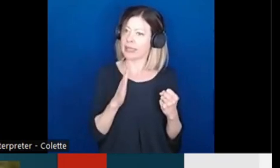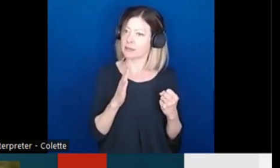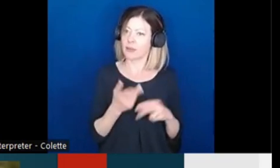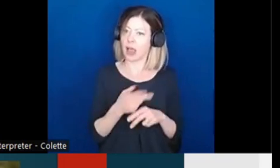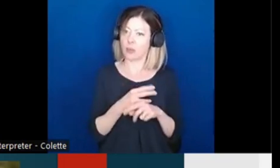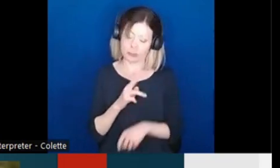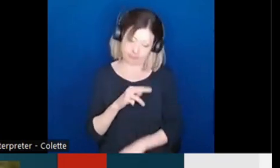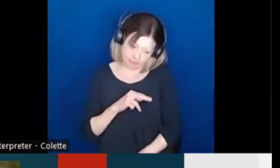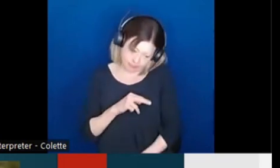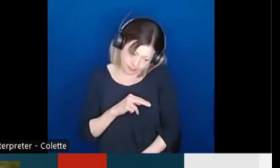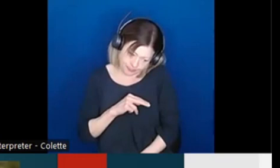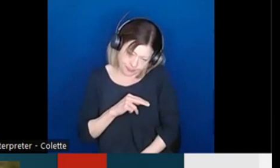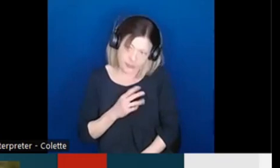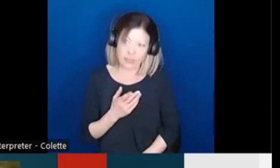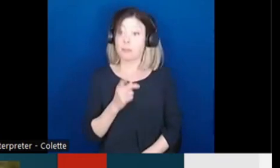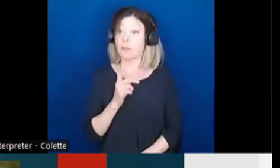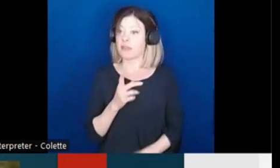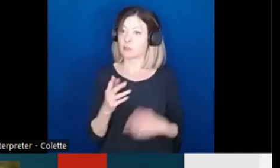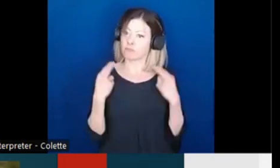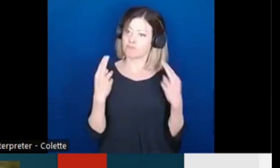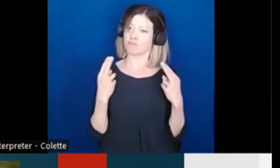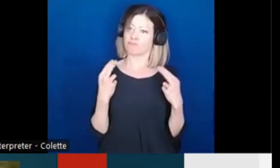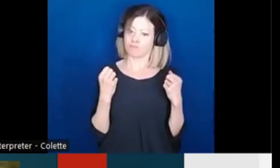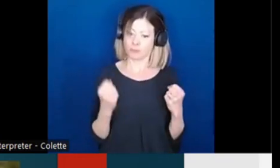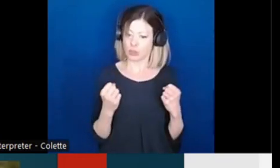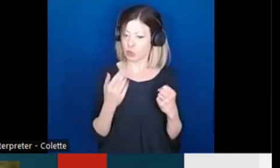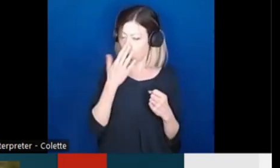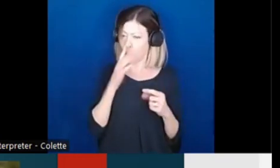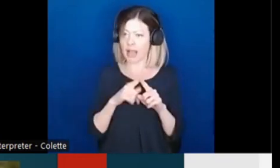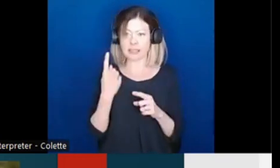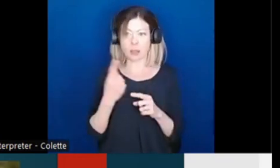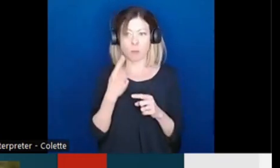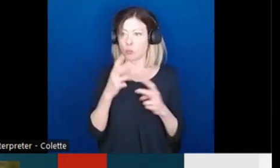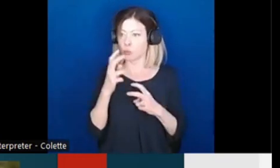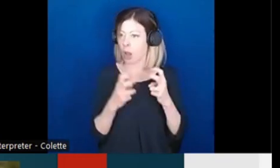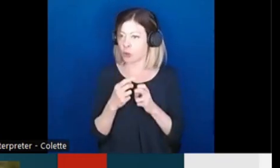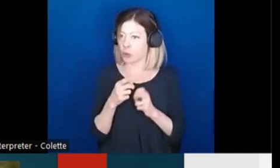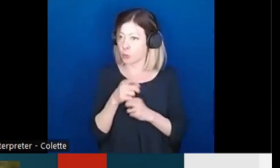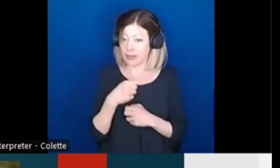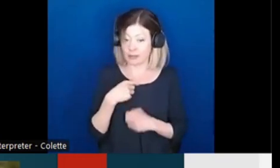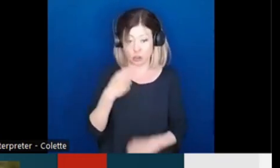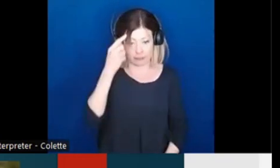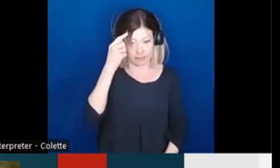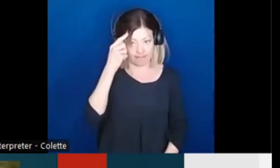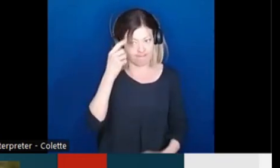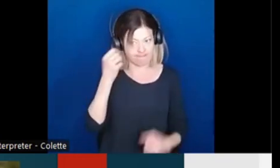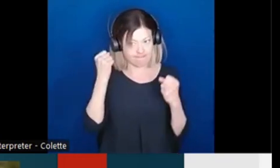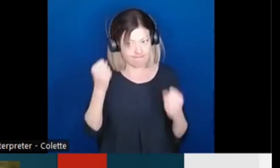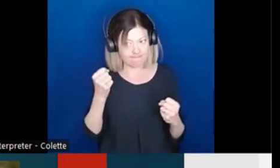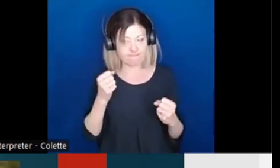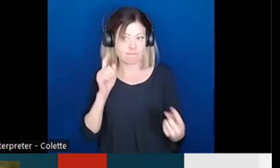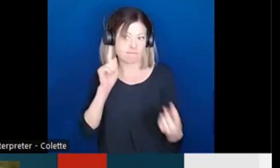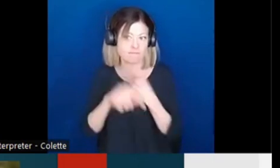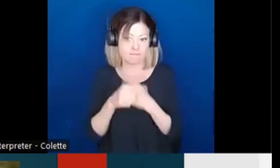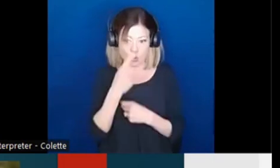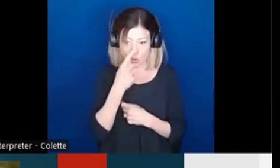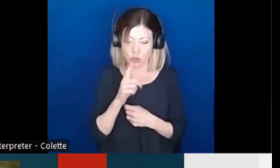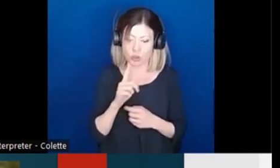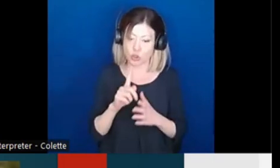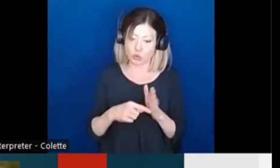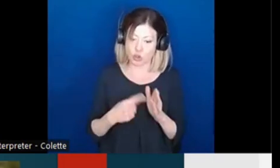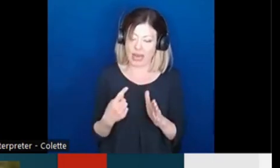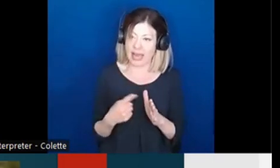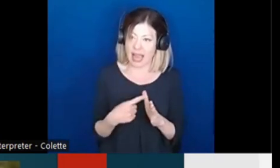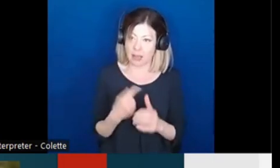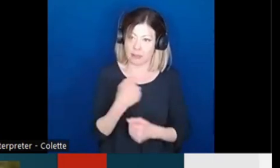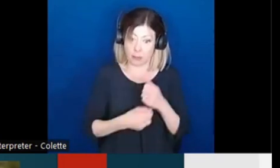You wouldn't necessarily mess with her. She knows her own mind. So she's becoming more like the Jane Eyre in the book,